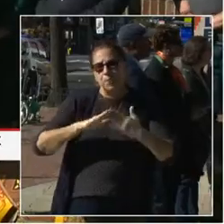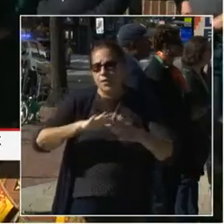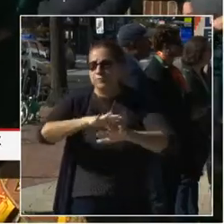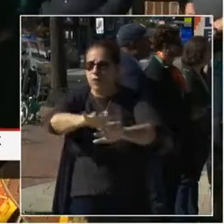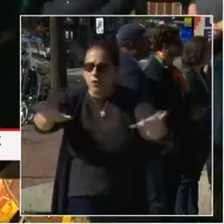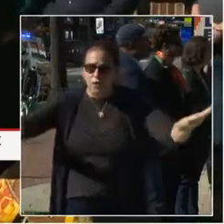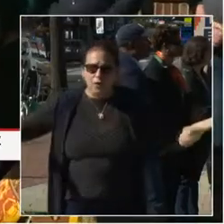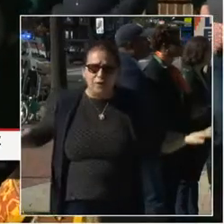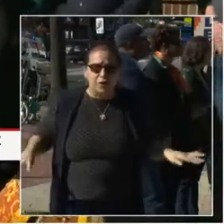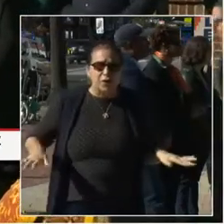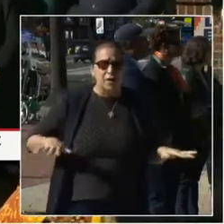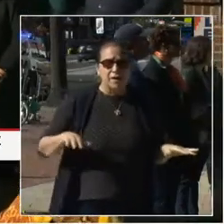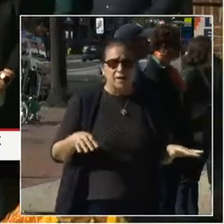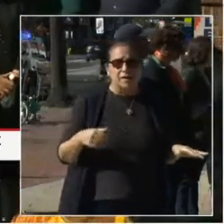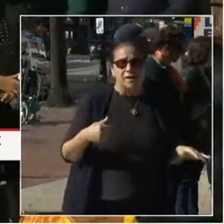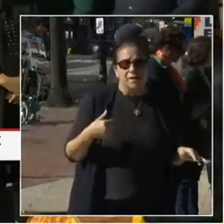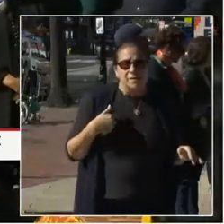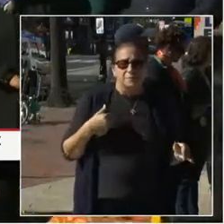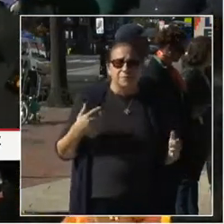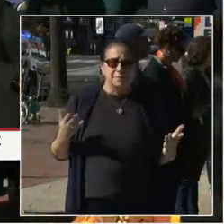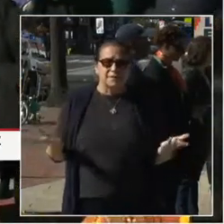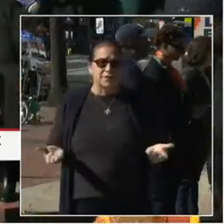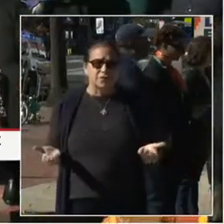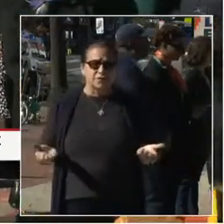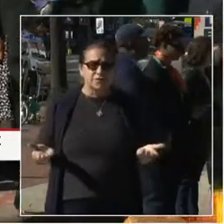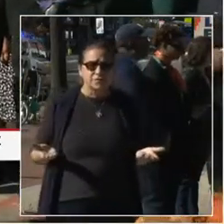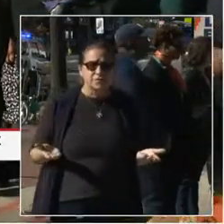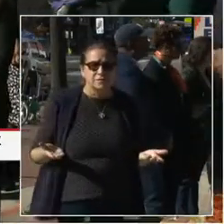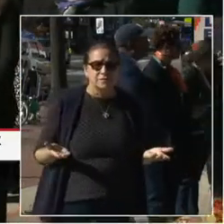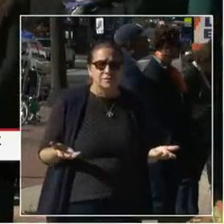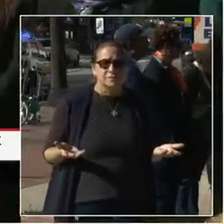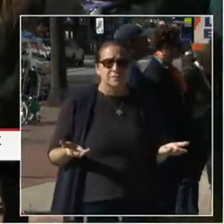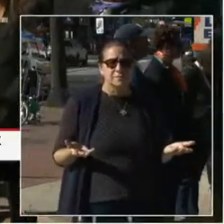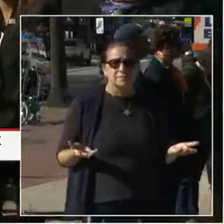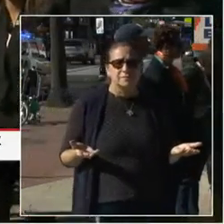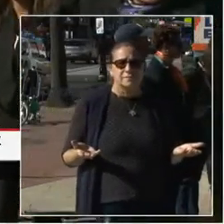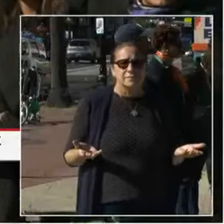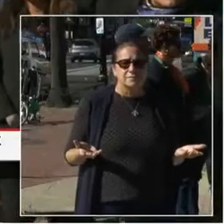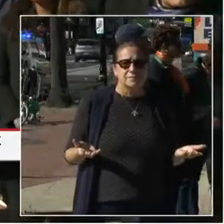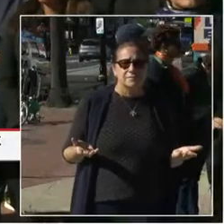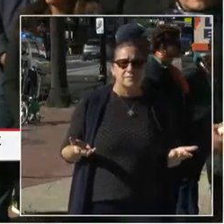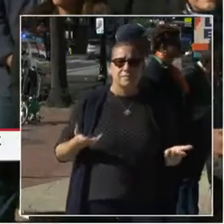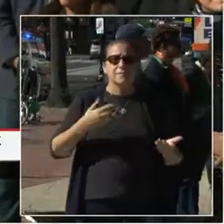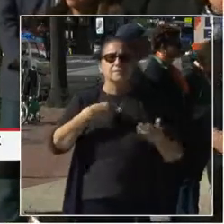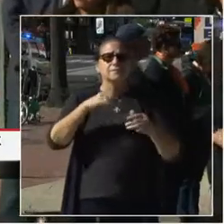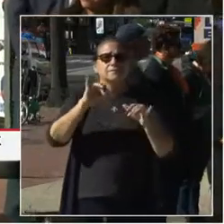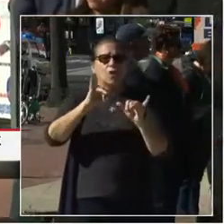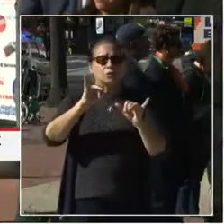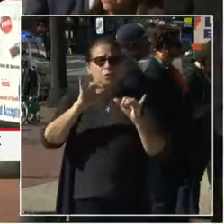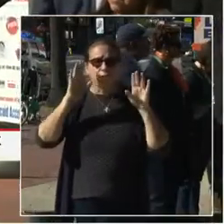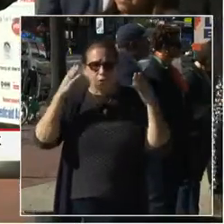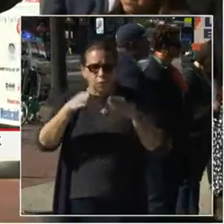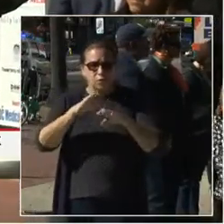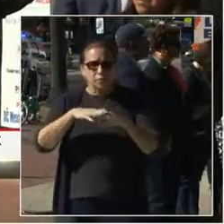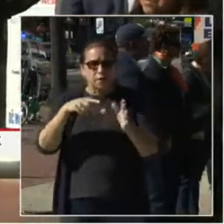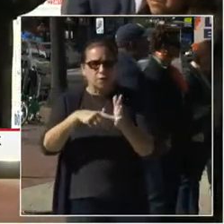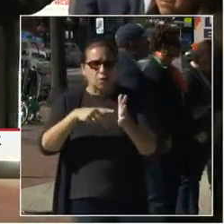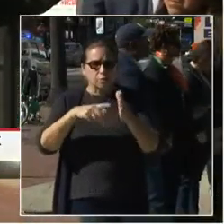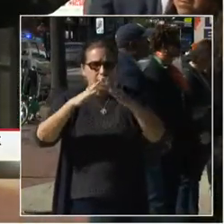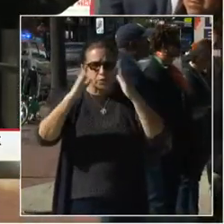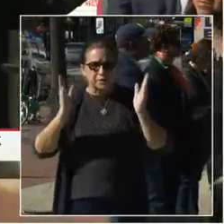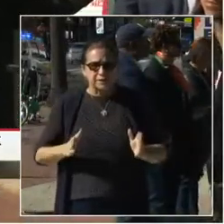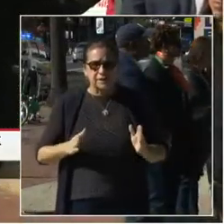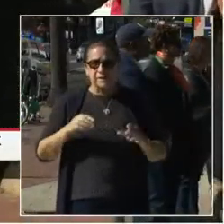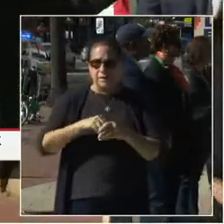Little did we know we would be attacked from all sides, from Asian hate to Muslim hate to all kinds of